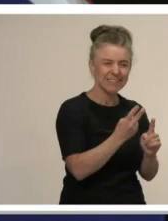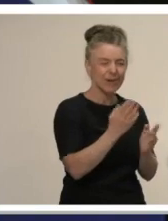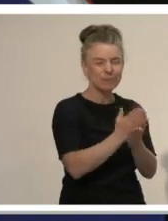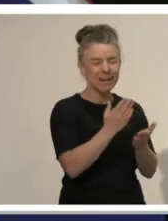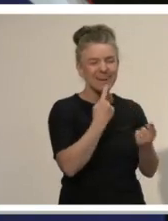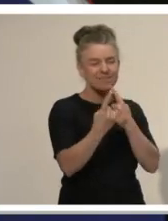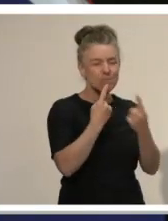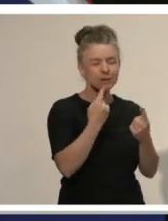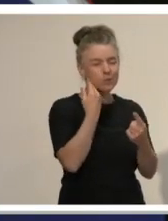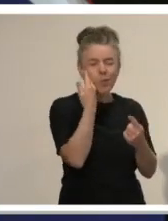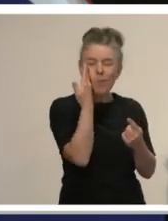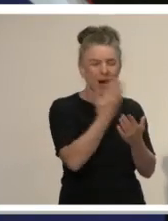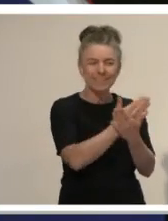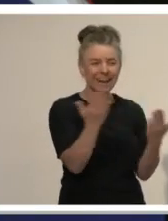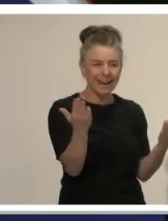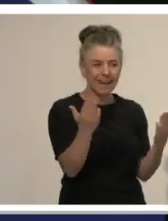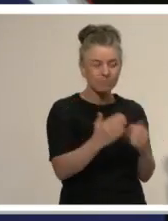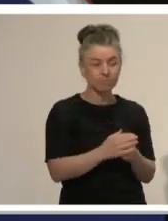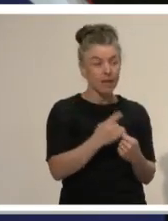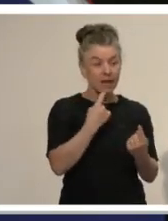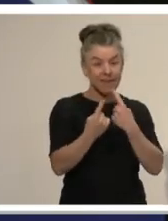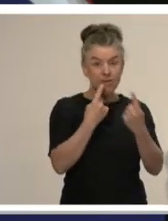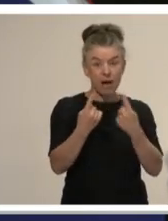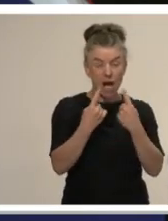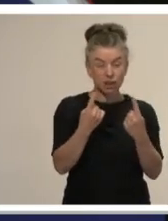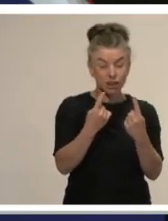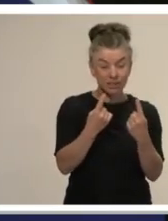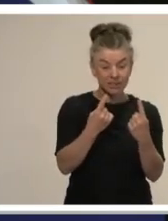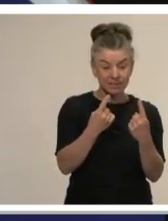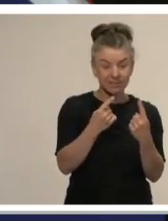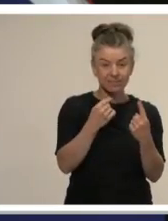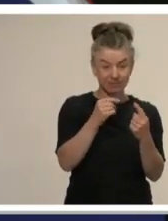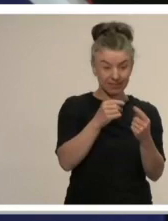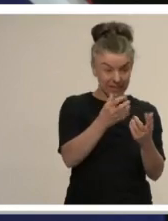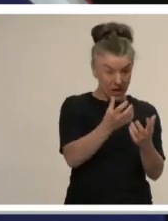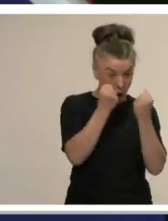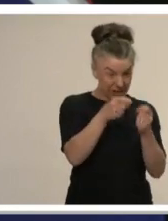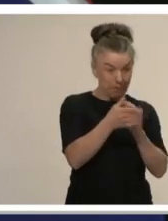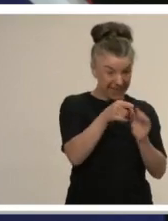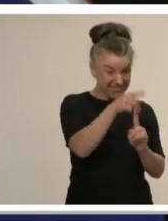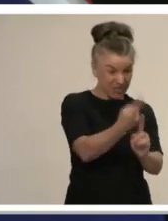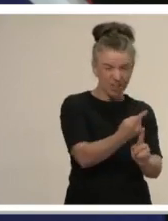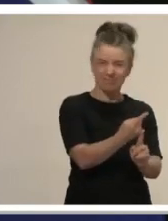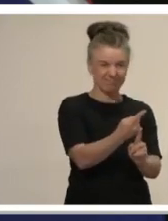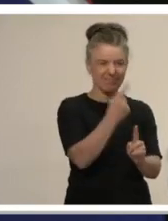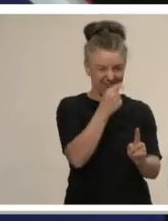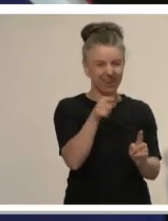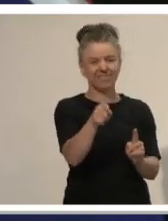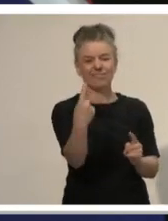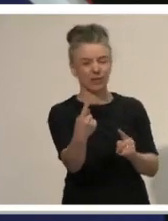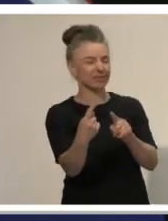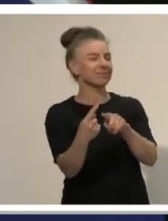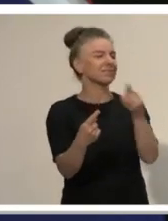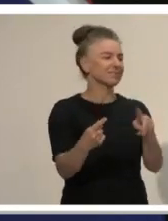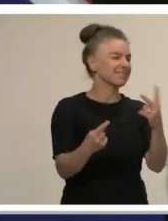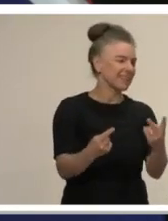necessarily always a linear process. Sometimes we're going back and identifying other cases as part of that investigatory work. But the fact that we